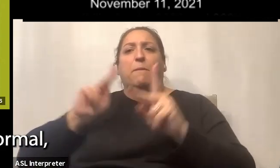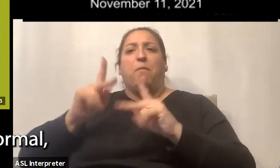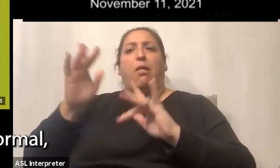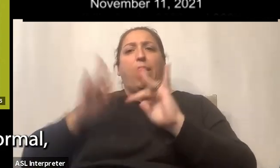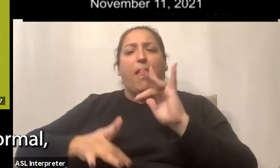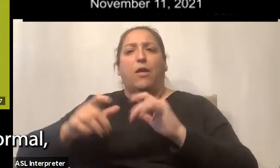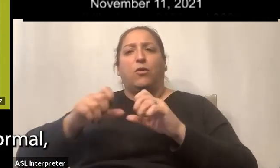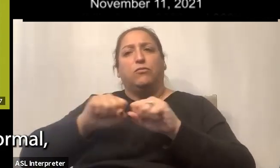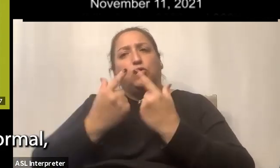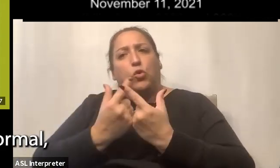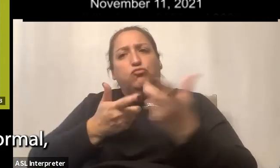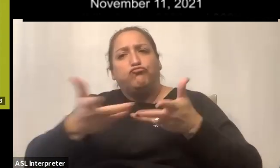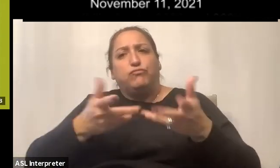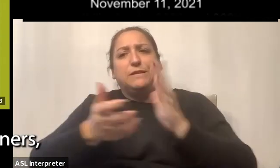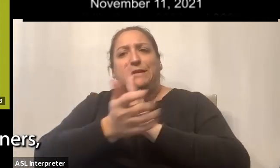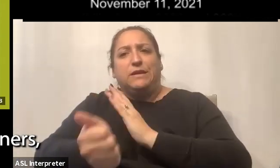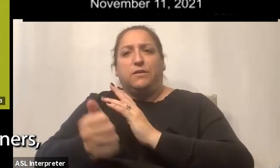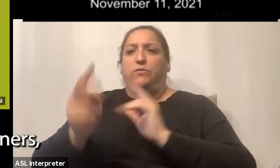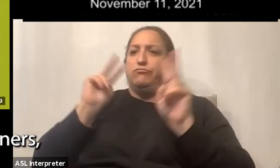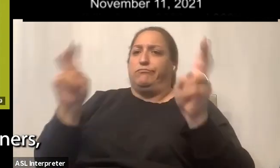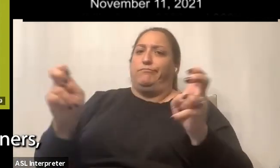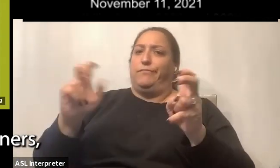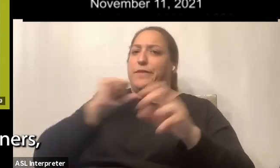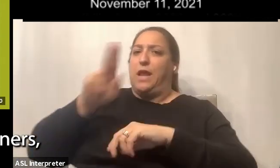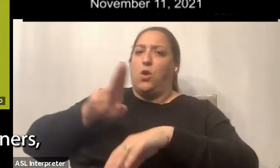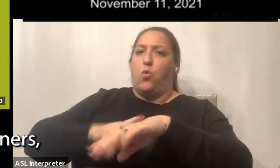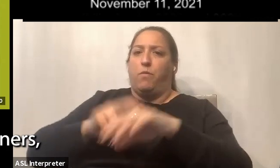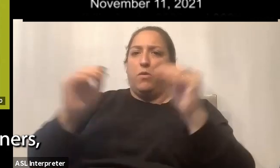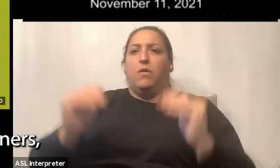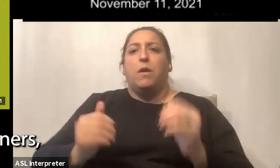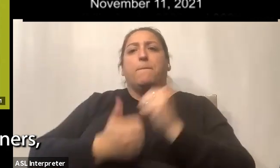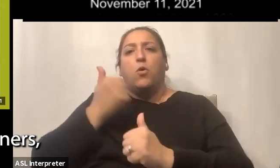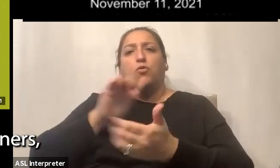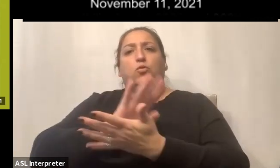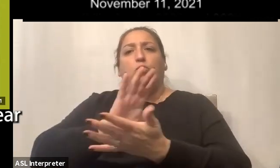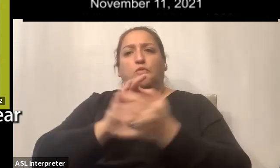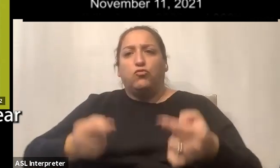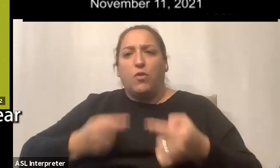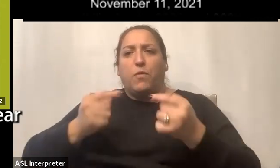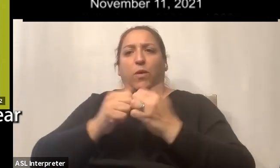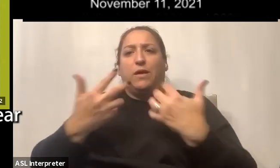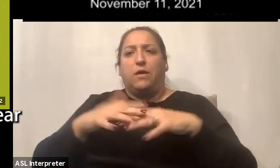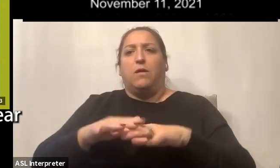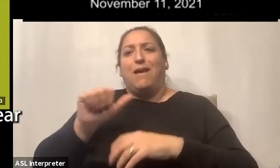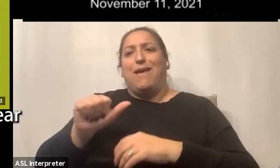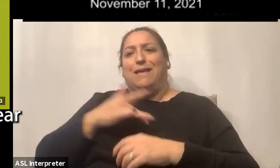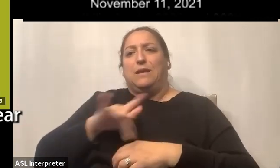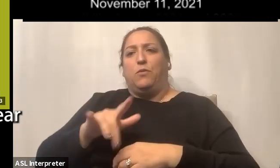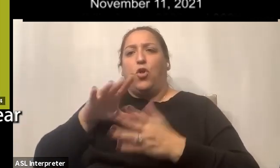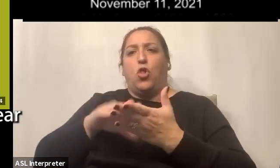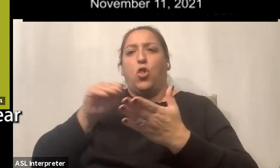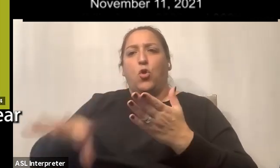skills or perceived as not normal. And most students struggle to integrate atypical learners, even though it's increasingly clear